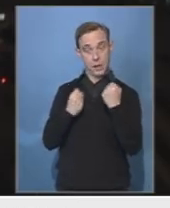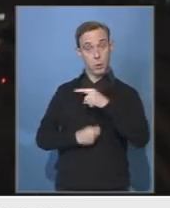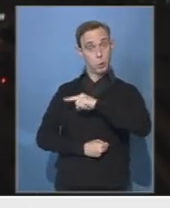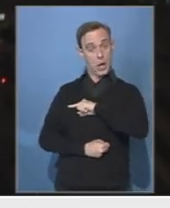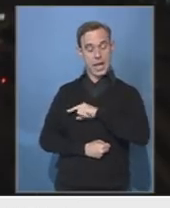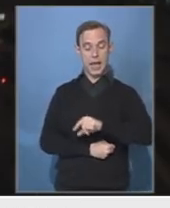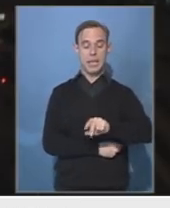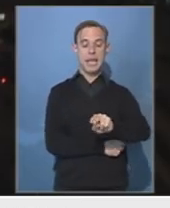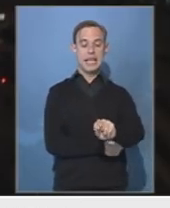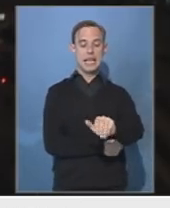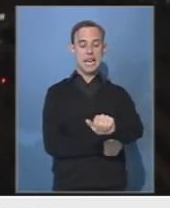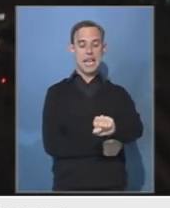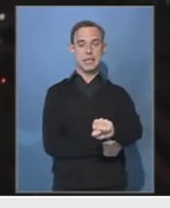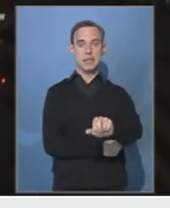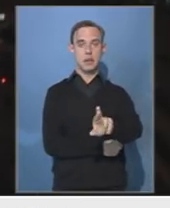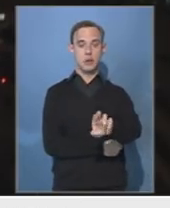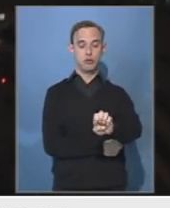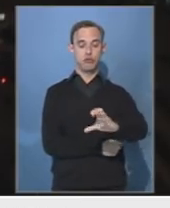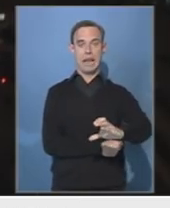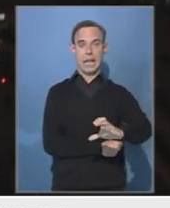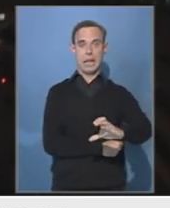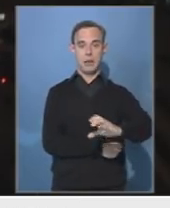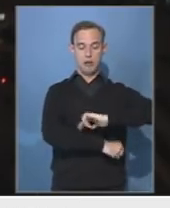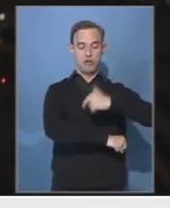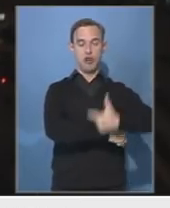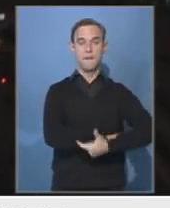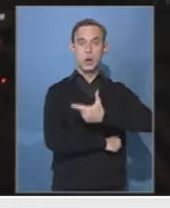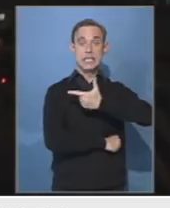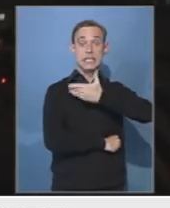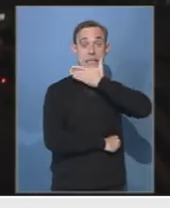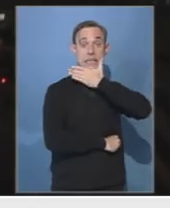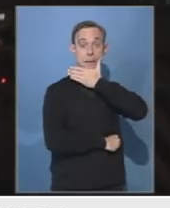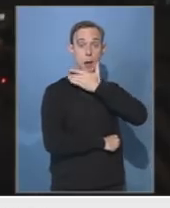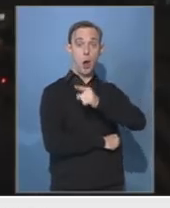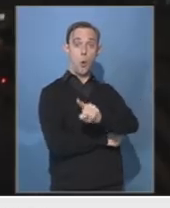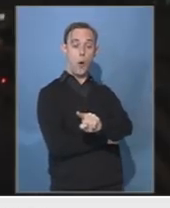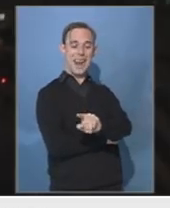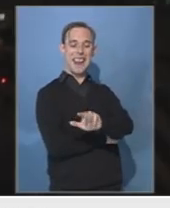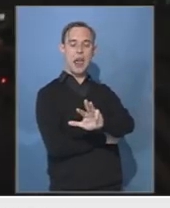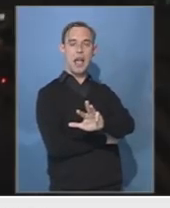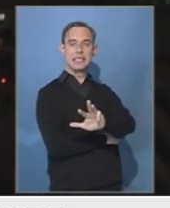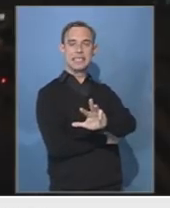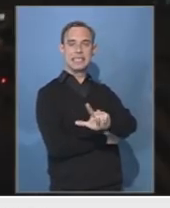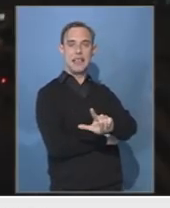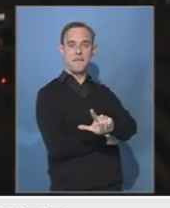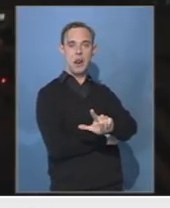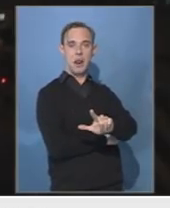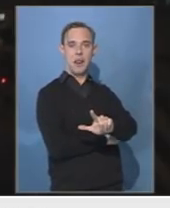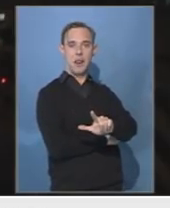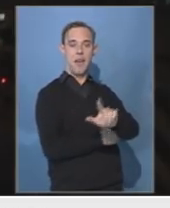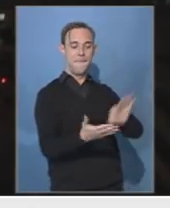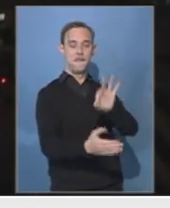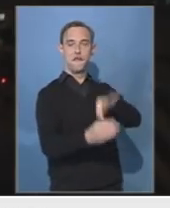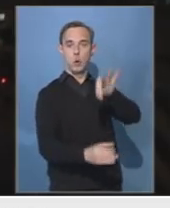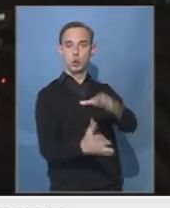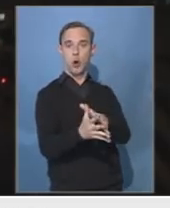course. As you know, we were both there. Cyril Ramaphosa won with 179 votes, so strictly speaking, only with 90 votes. So